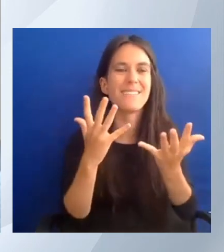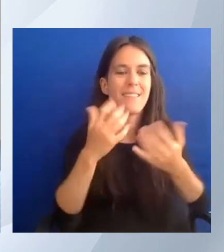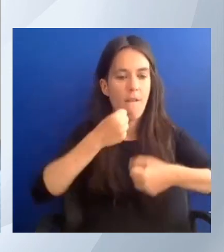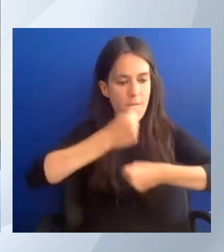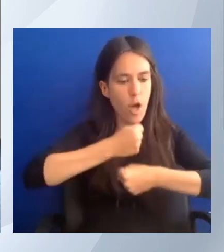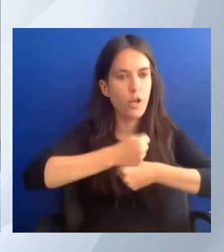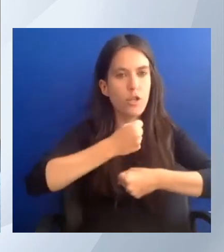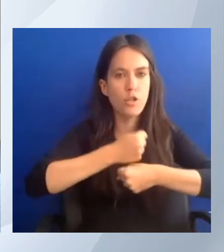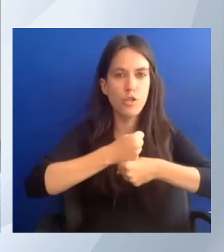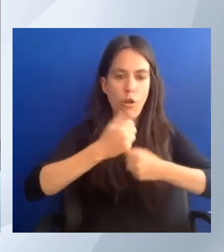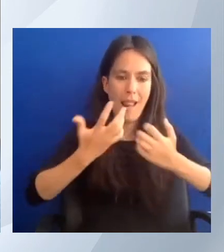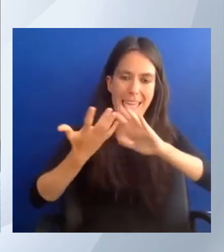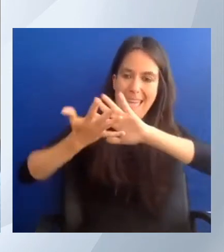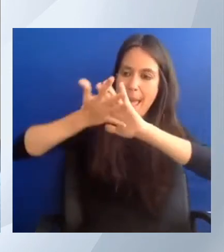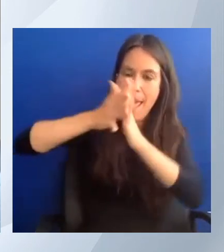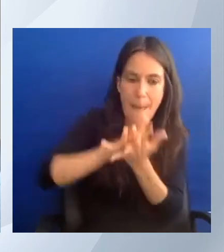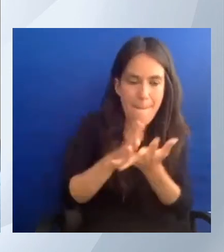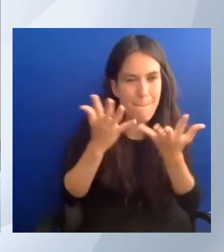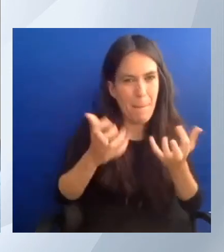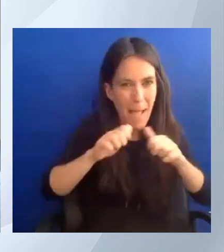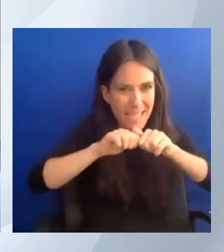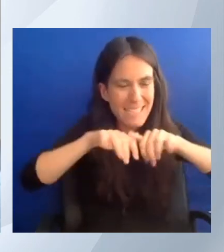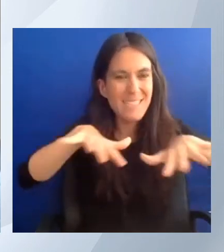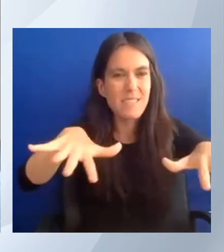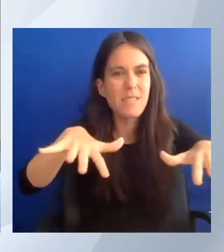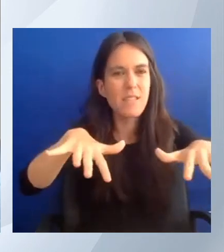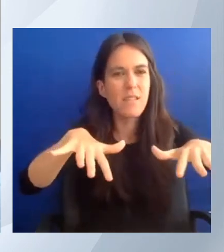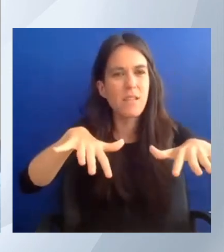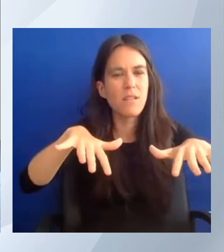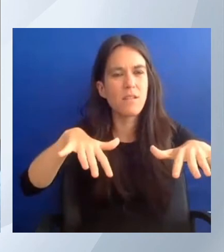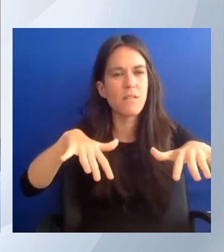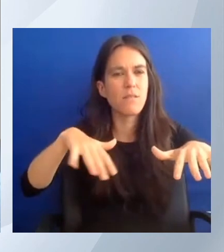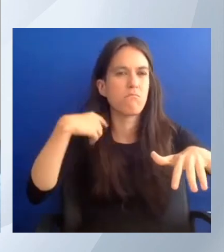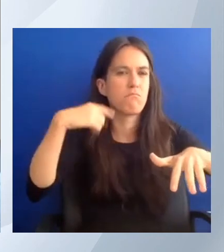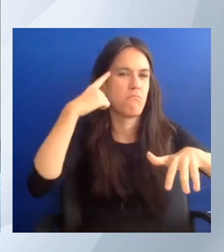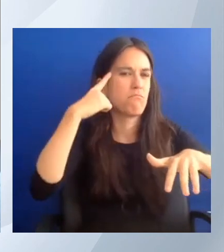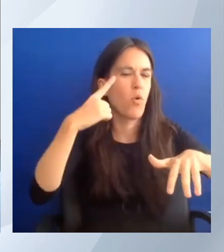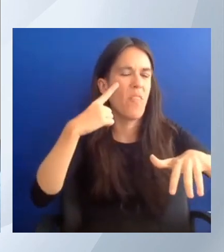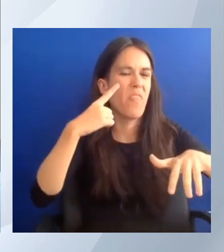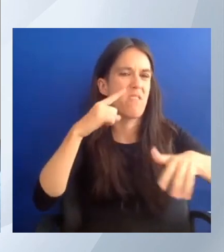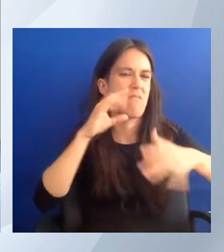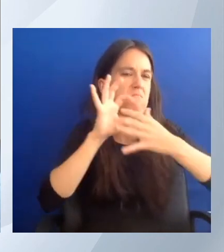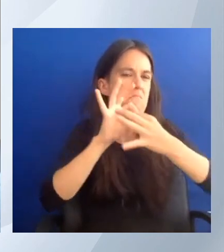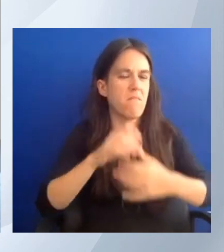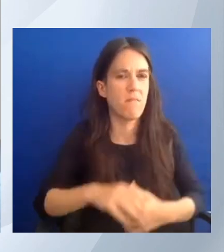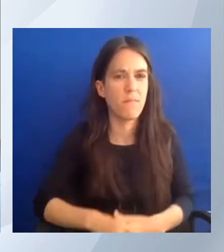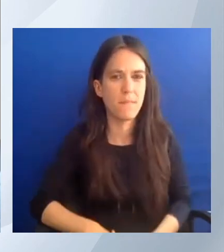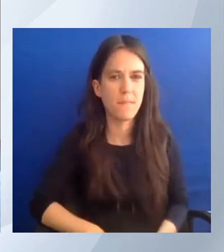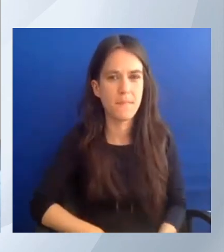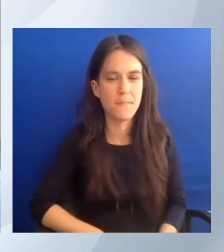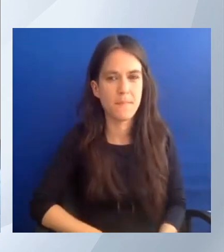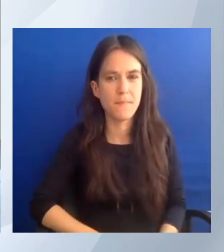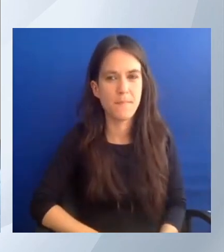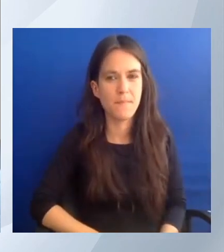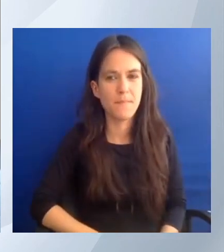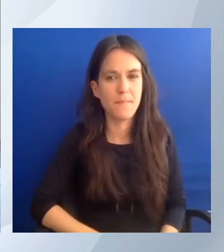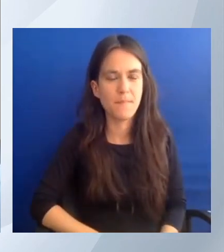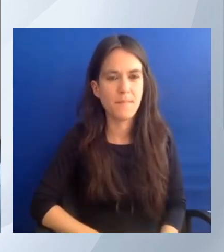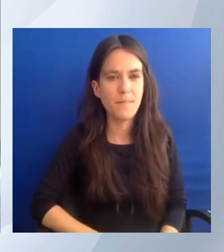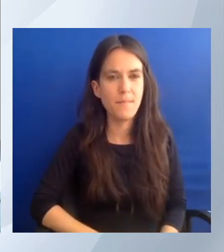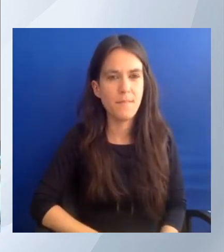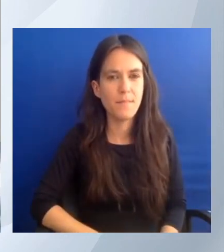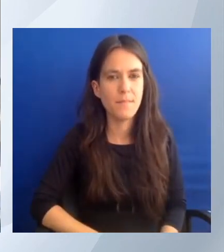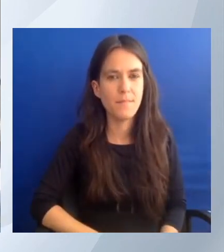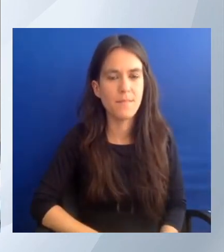your application and develop it quite more rapidly, I think, yeah. So see,